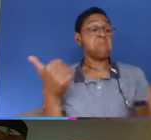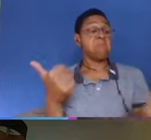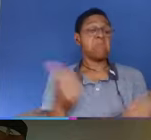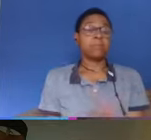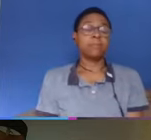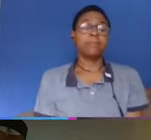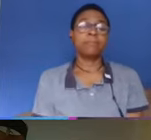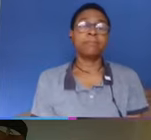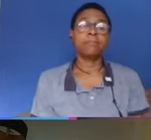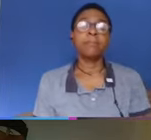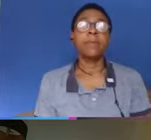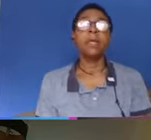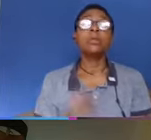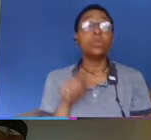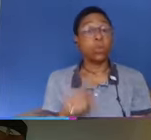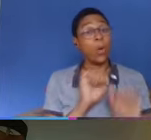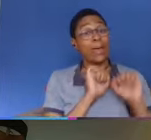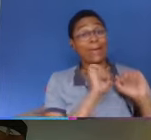they found that